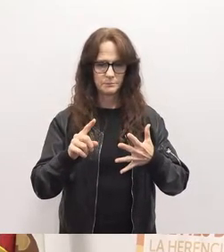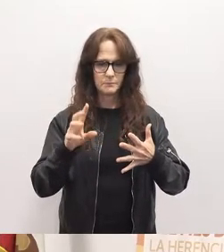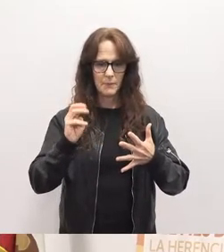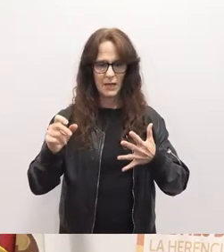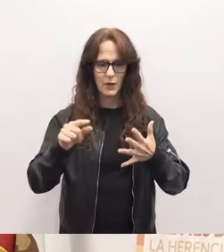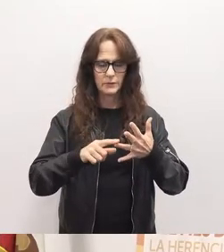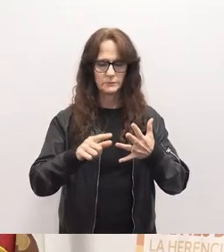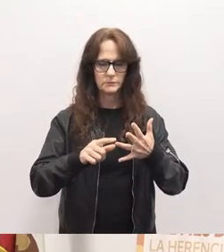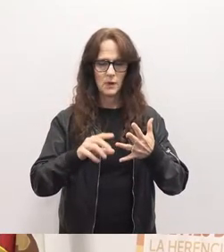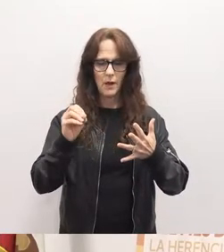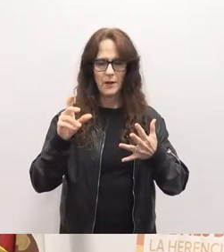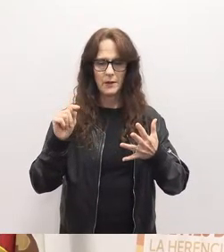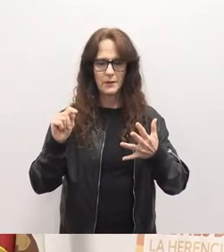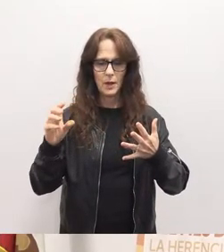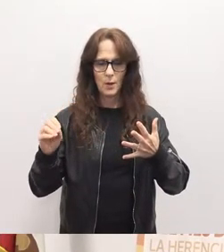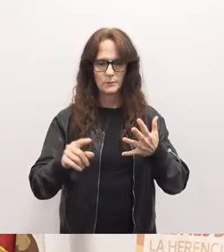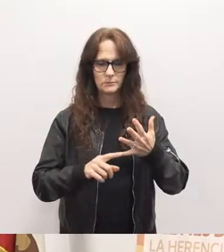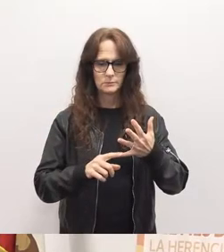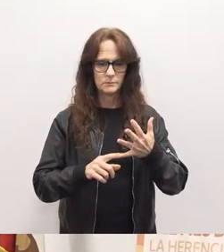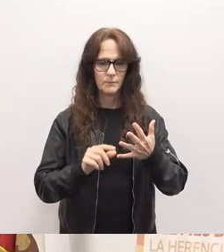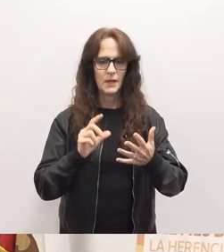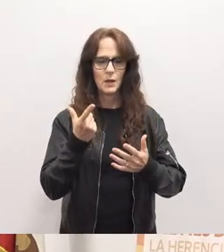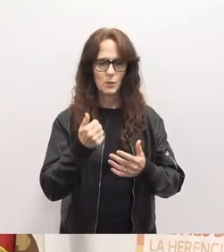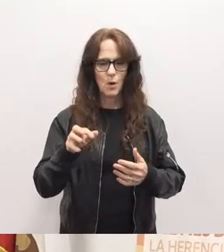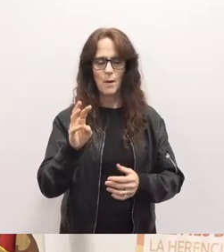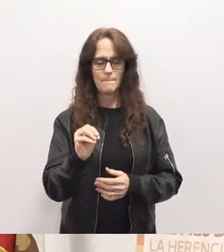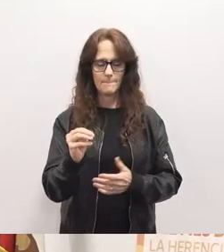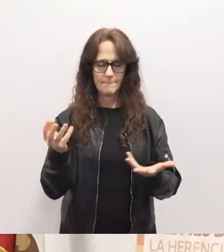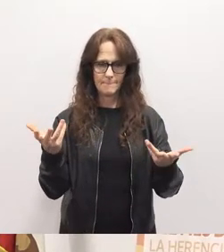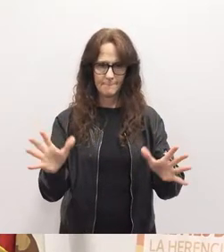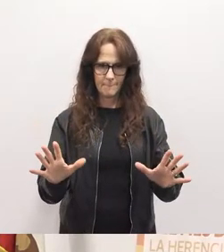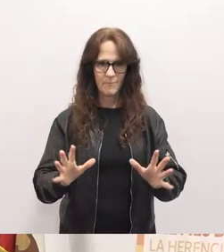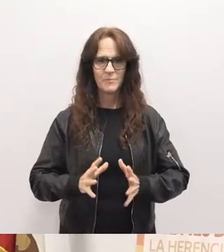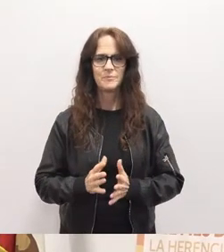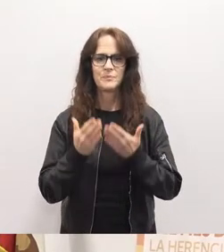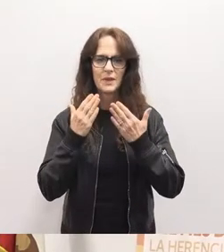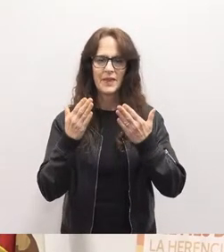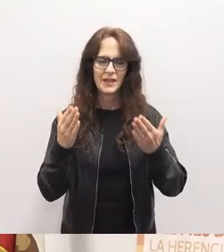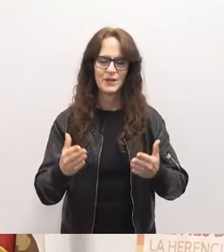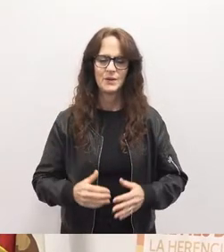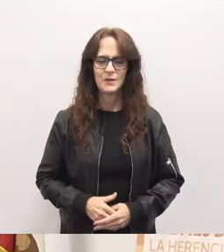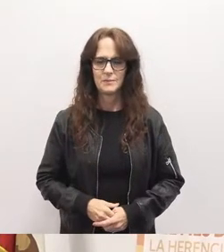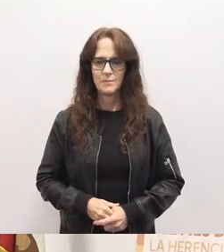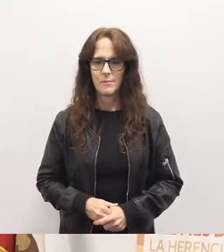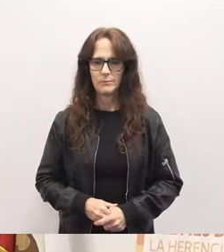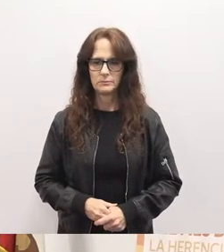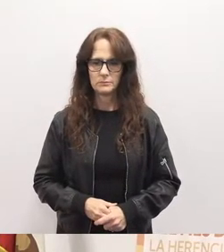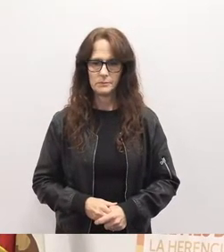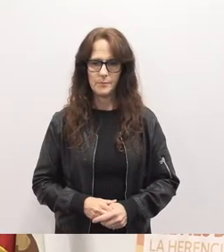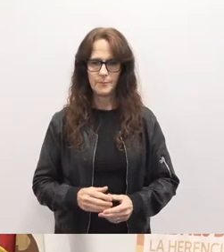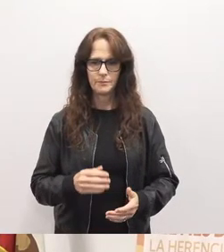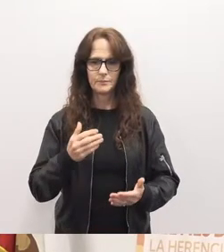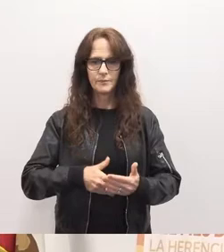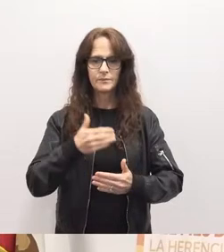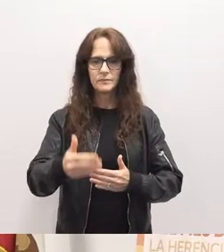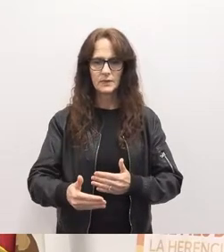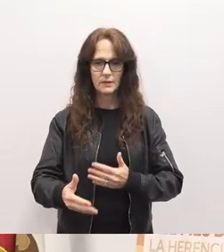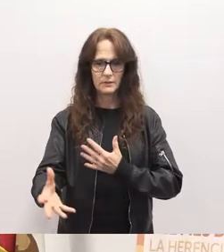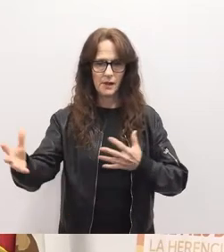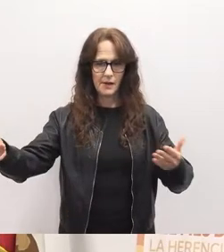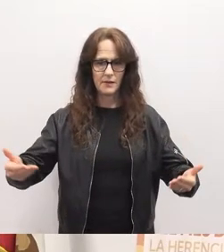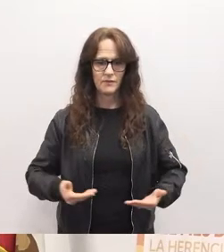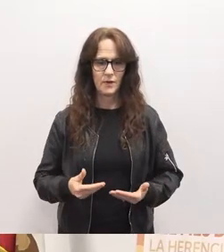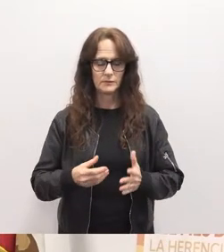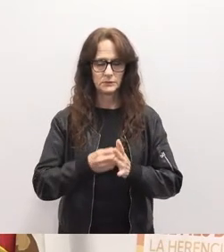Here. Member Otto? Here. We have a quorum. Thank you. Thank you. And next, I will invite